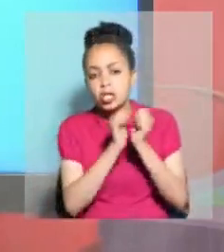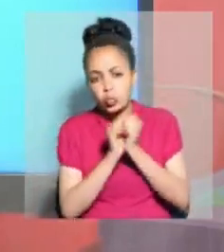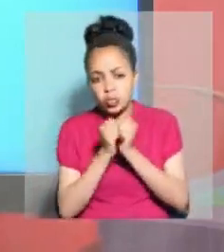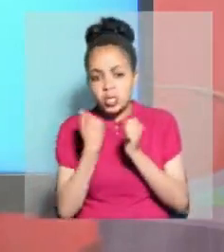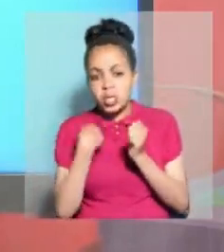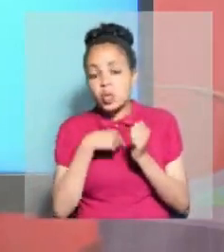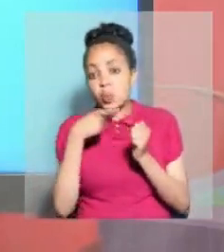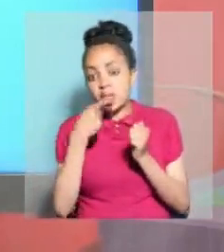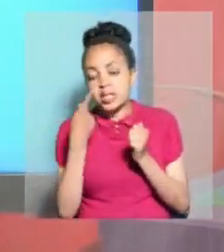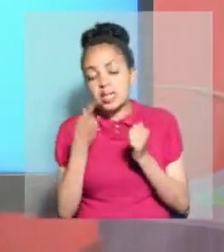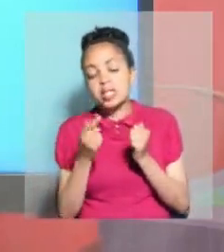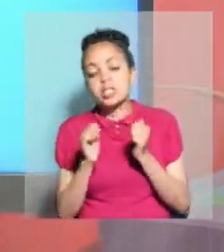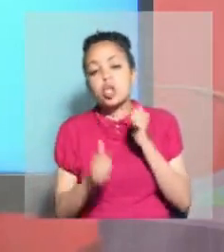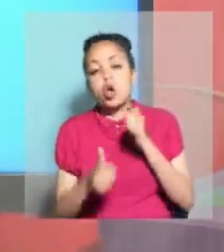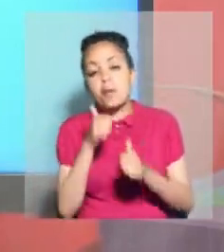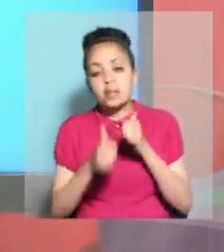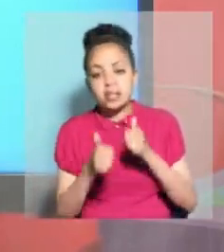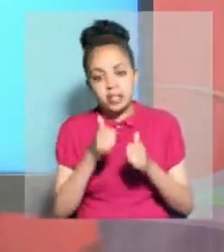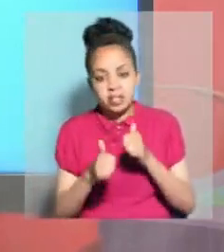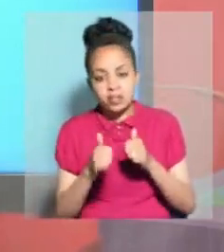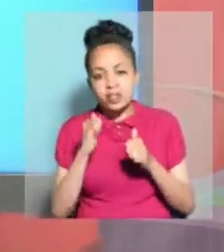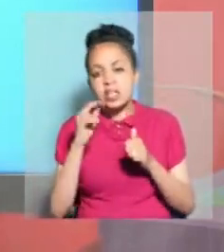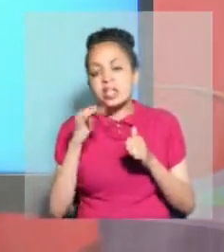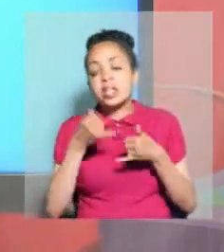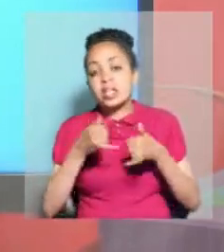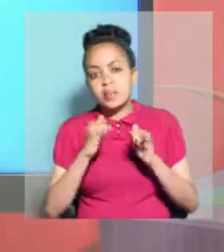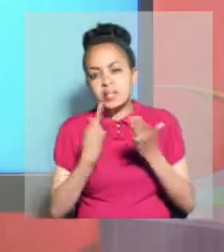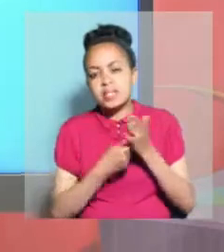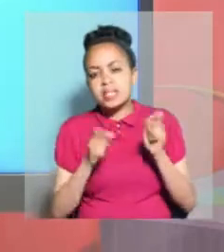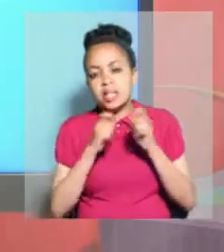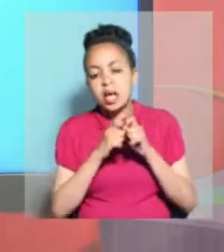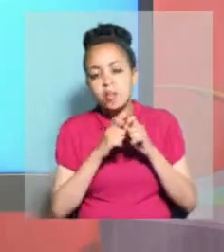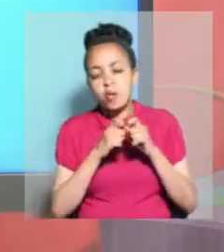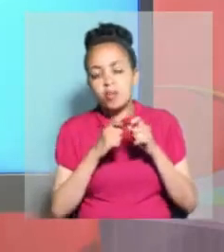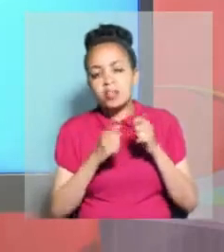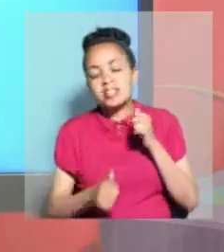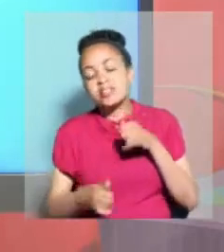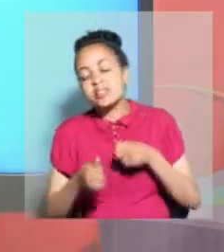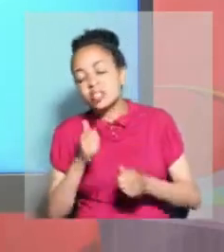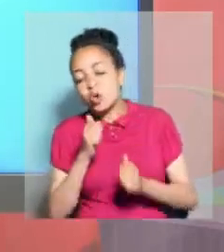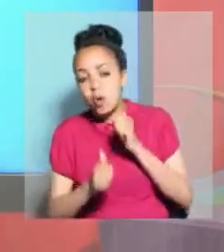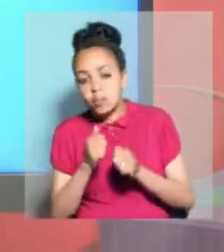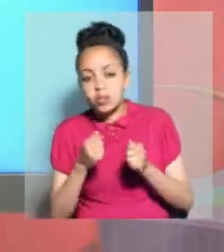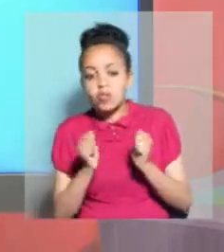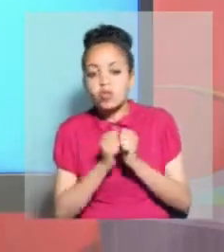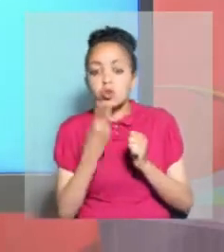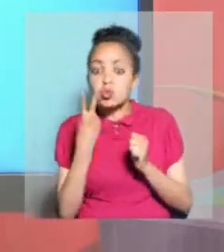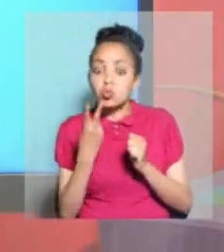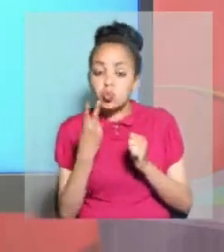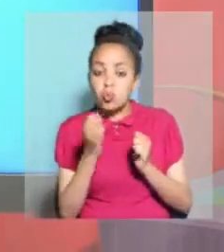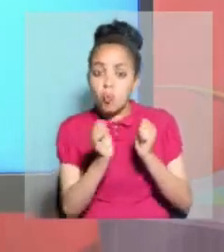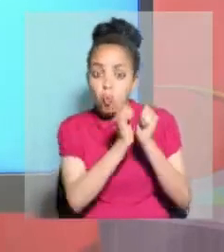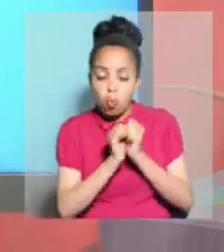We say it is competitive reversible inhibitor because this type of inhibitor compete for that of these two both.